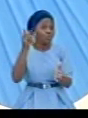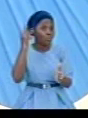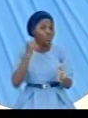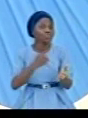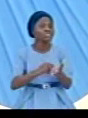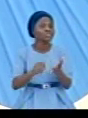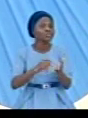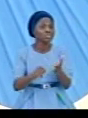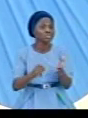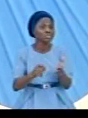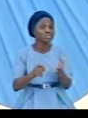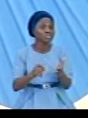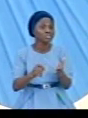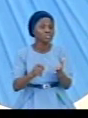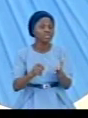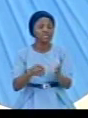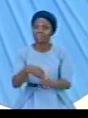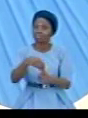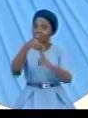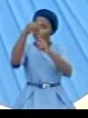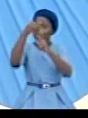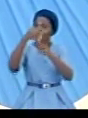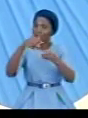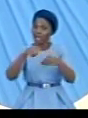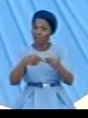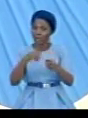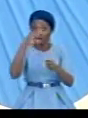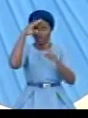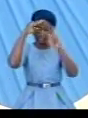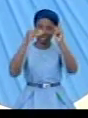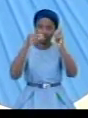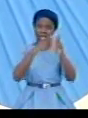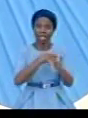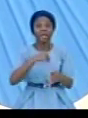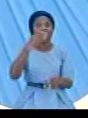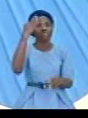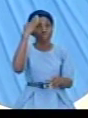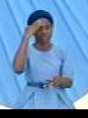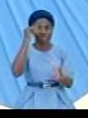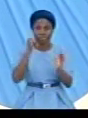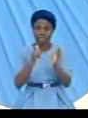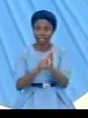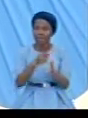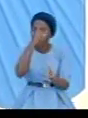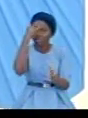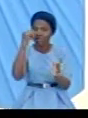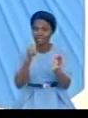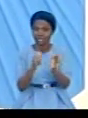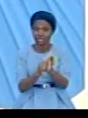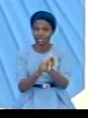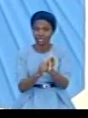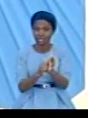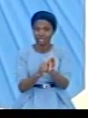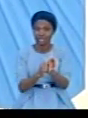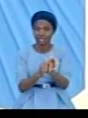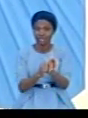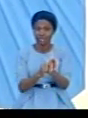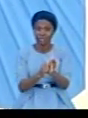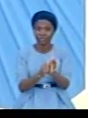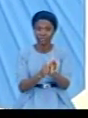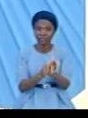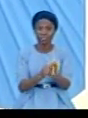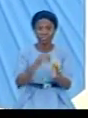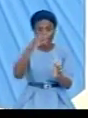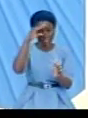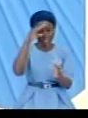in particular about him. And he knew. Because of that, he could not fail. Search